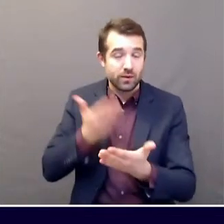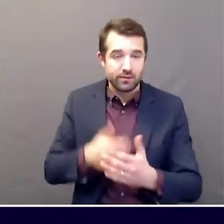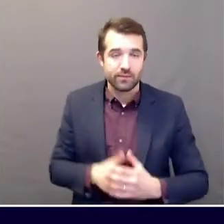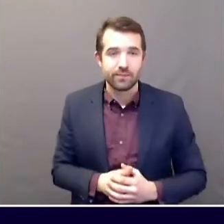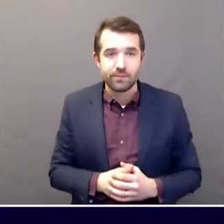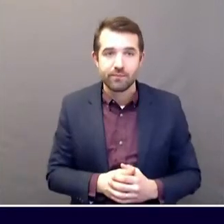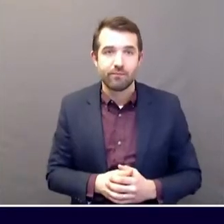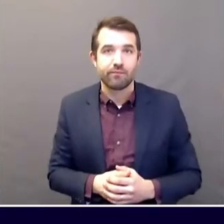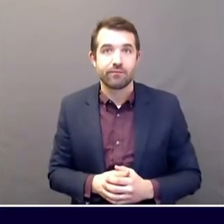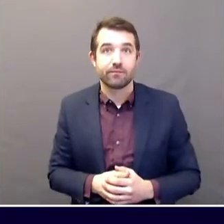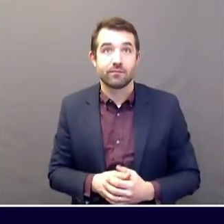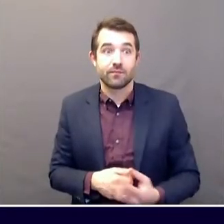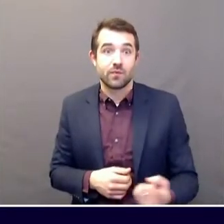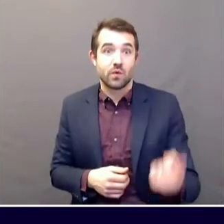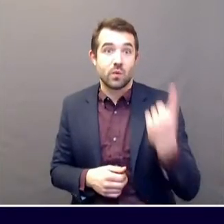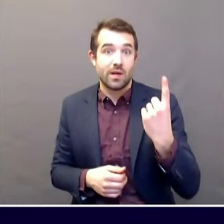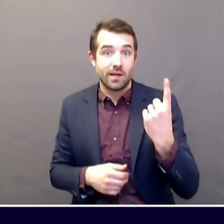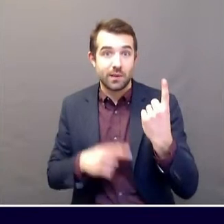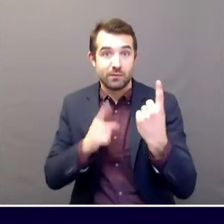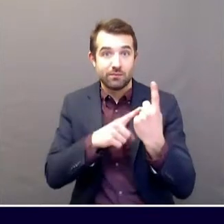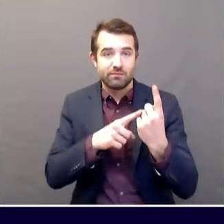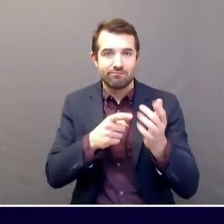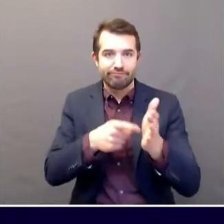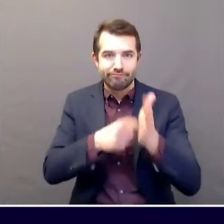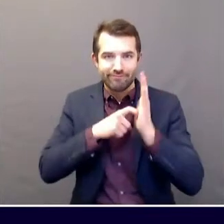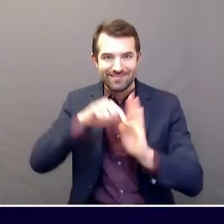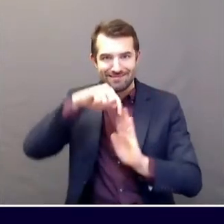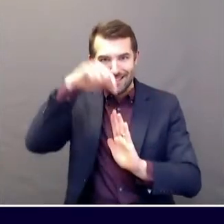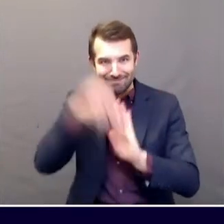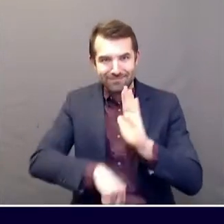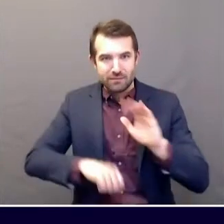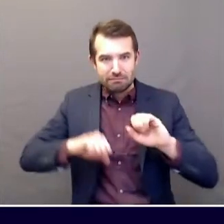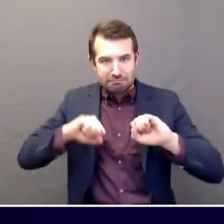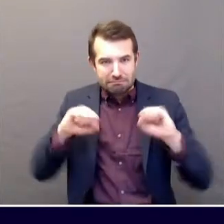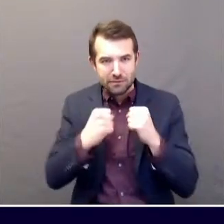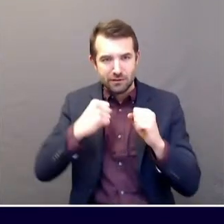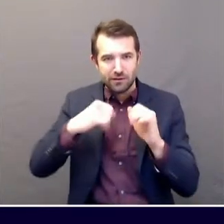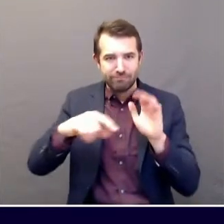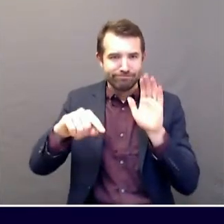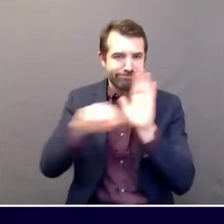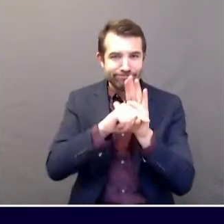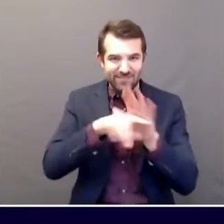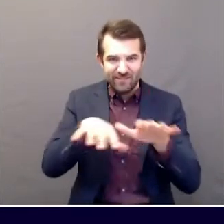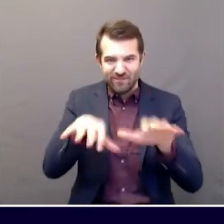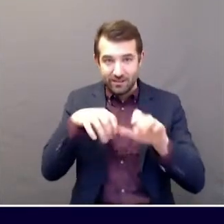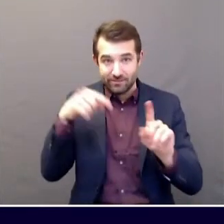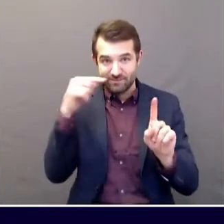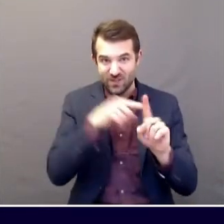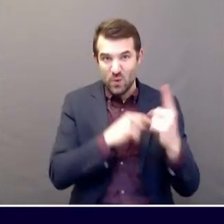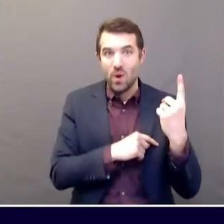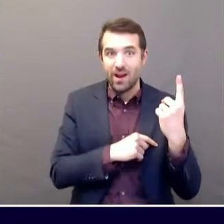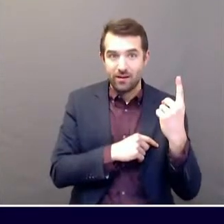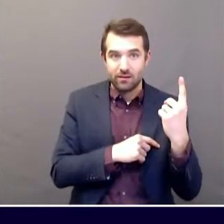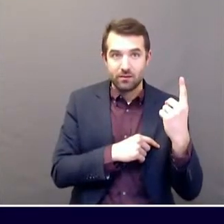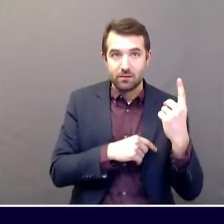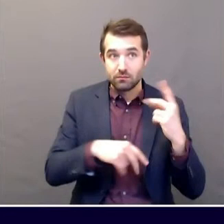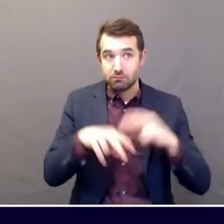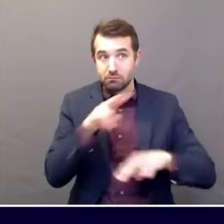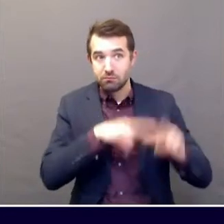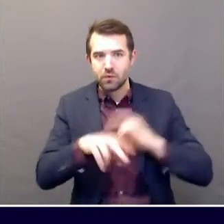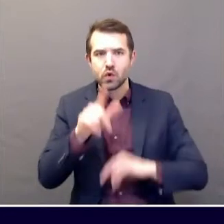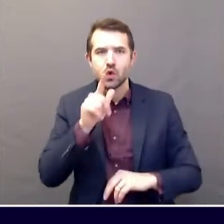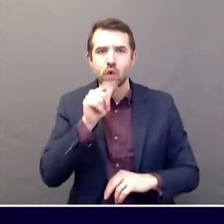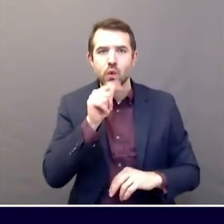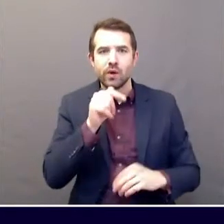is required to be kept at super cold temperatures. So the first challenge was, who's got super ultra cold freezers? Where